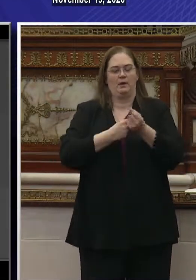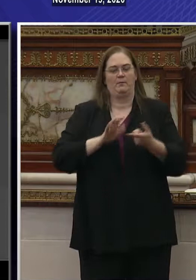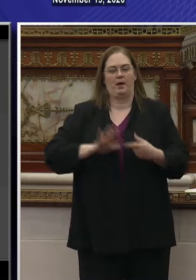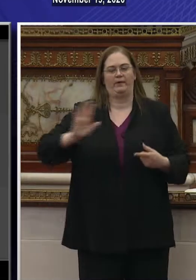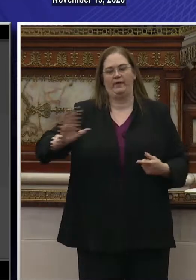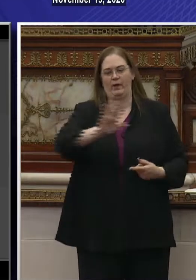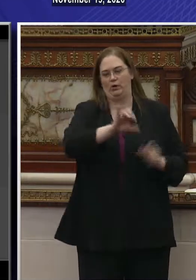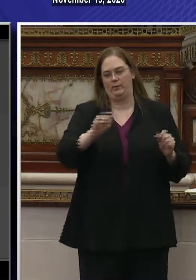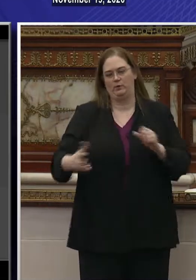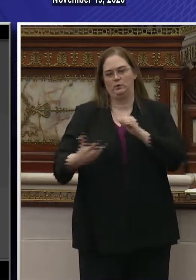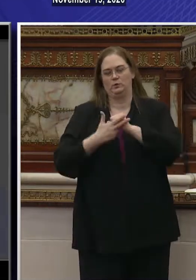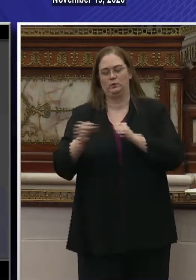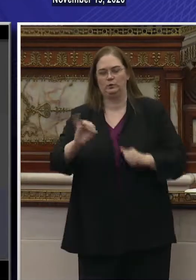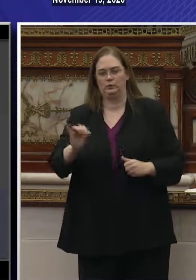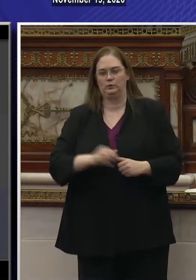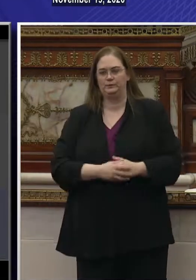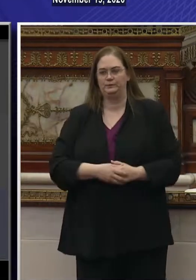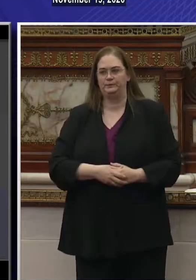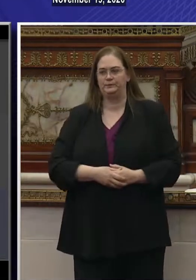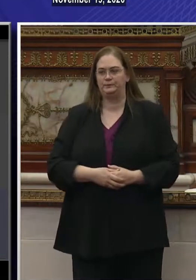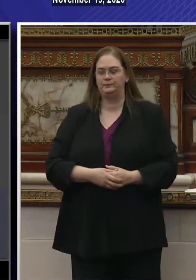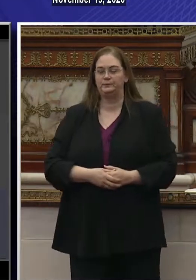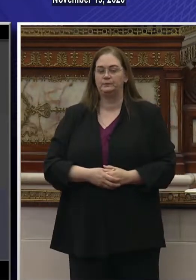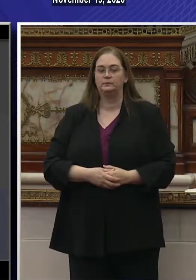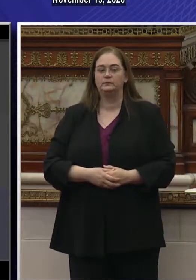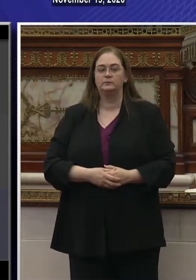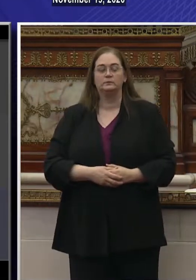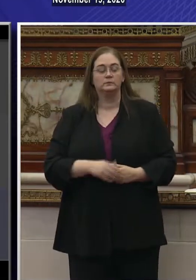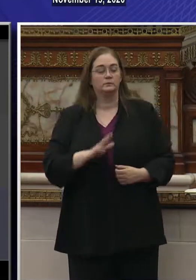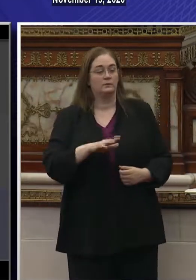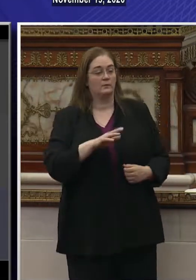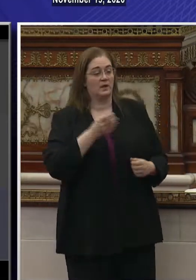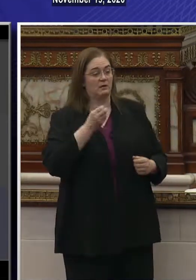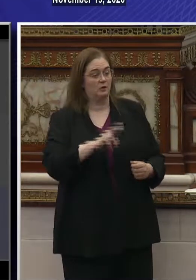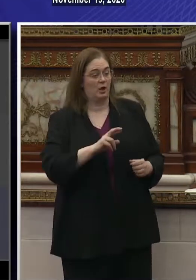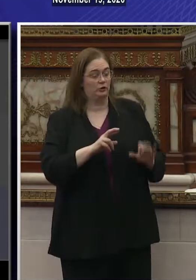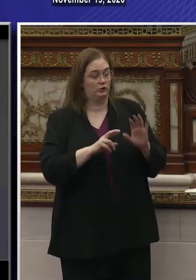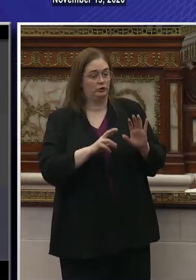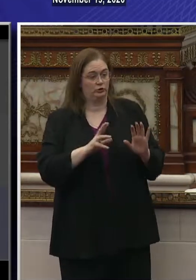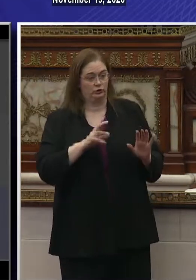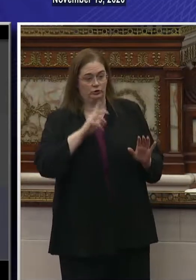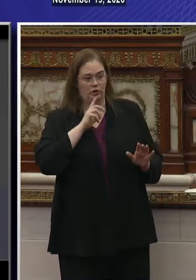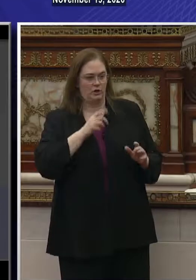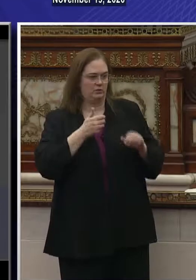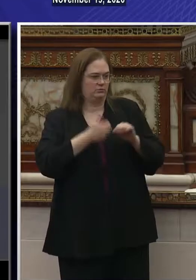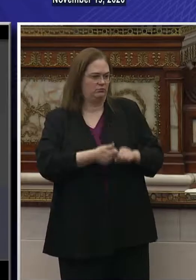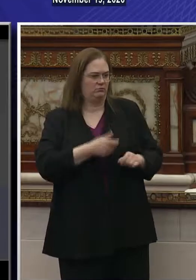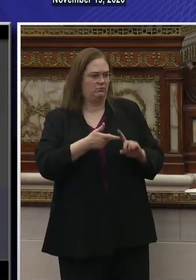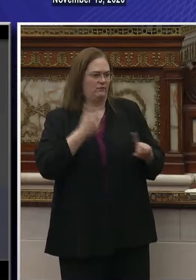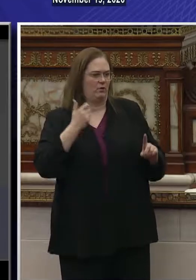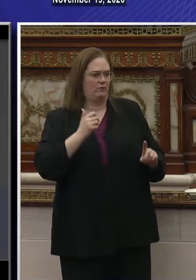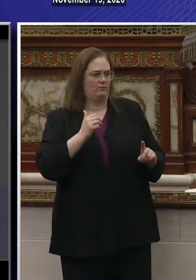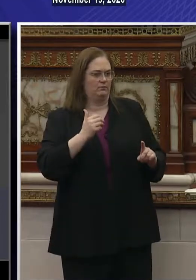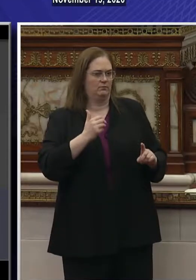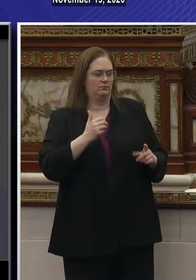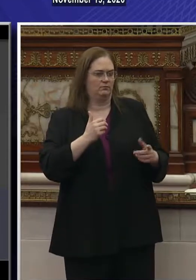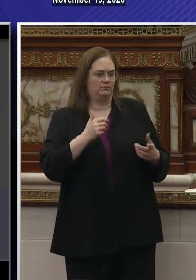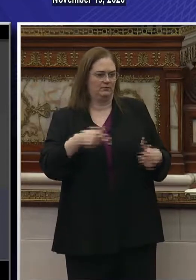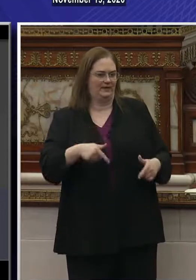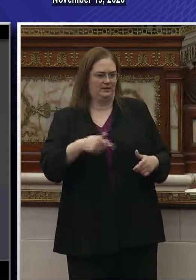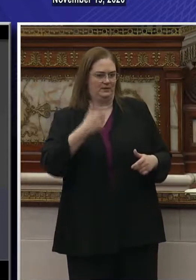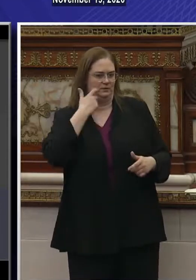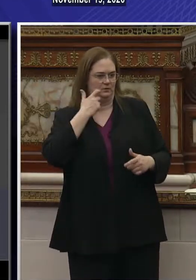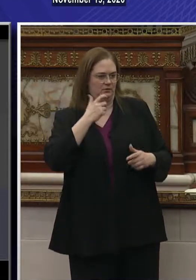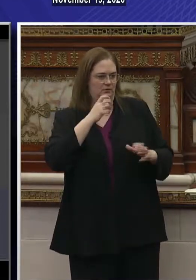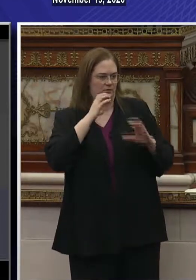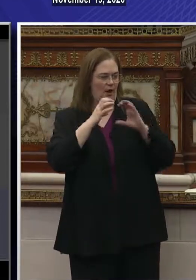well. Now, Doctor, that just going off of our cover, this